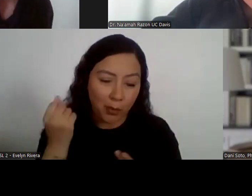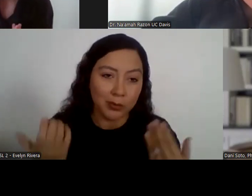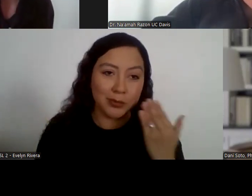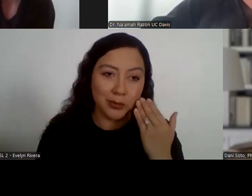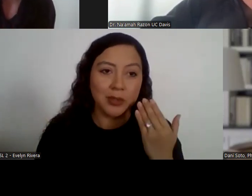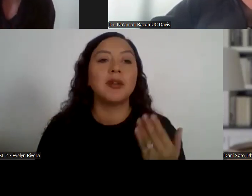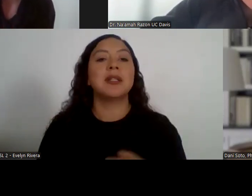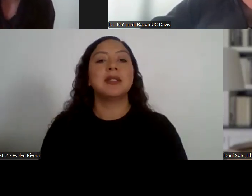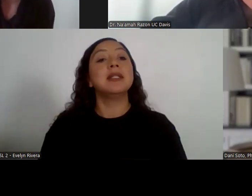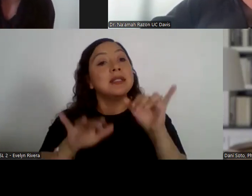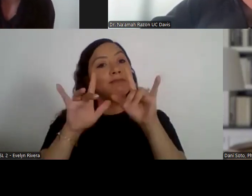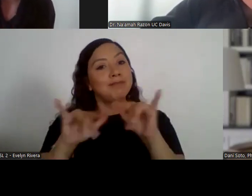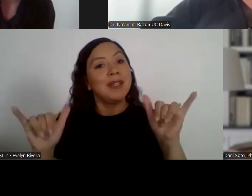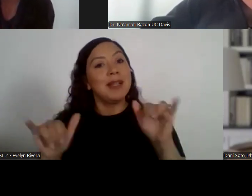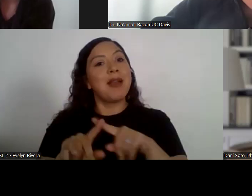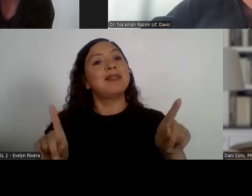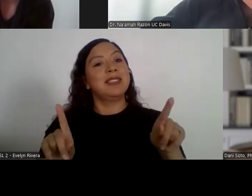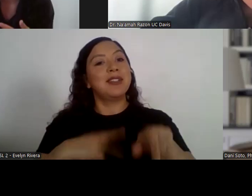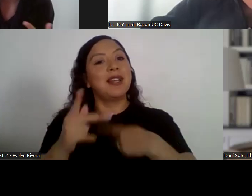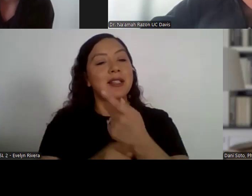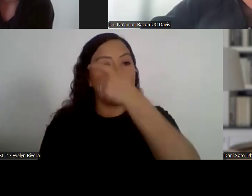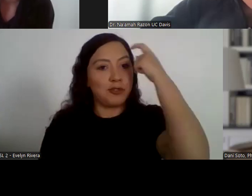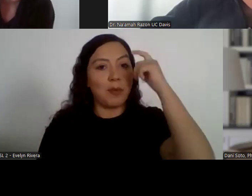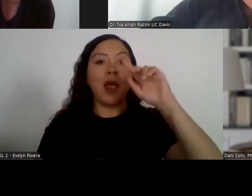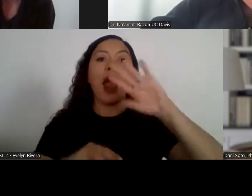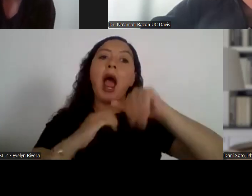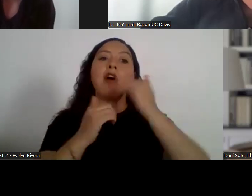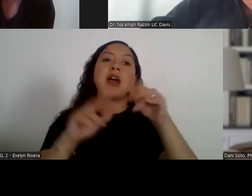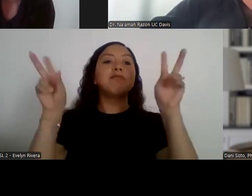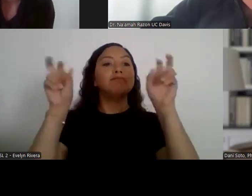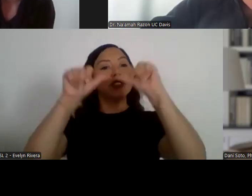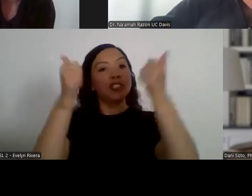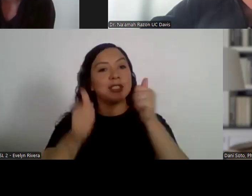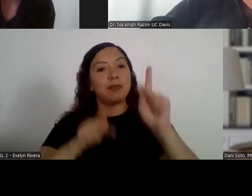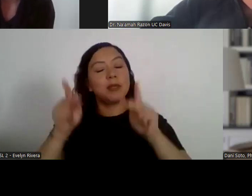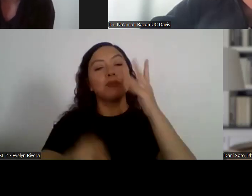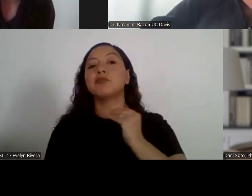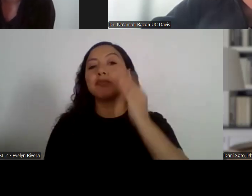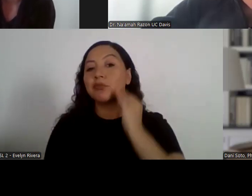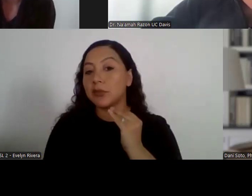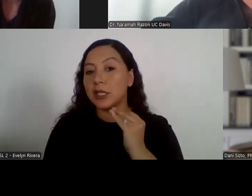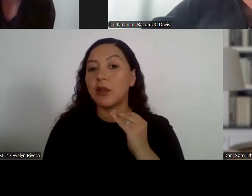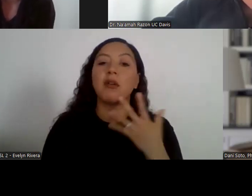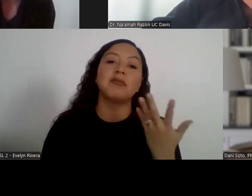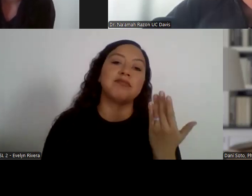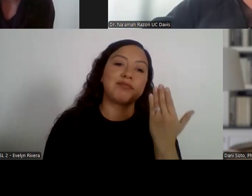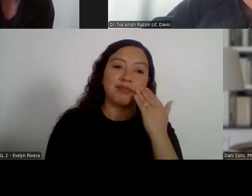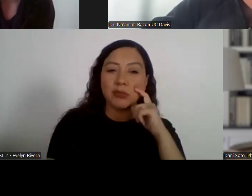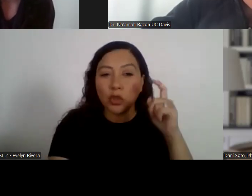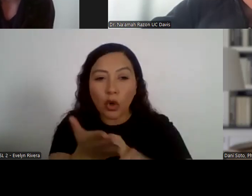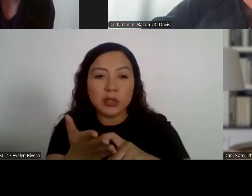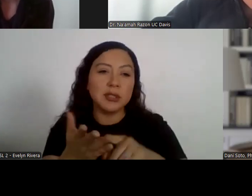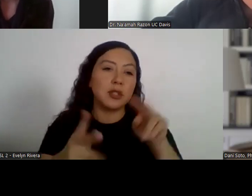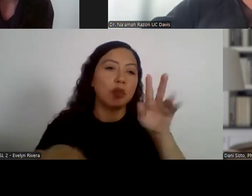different and similar types of trauma, how that has shaped people's experiences and, looking at, the ways that